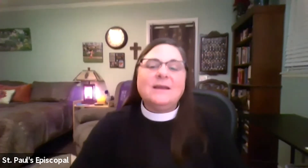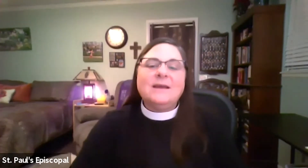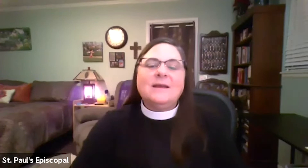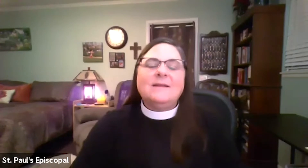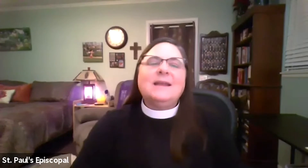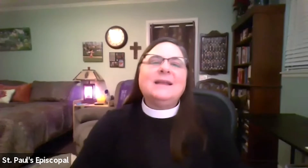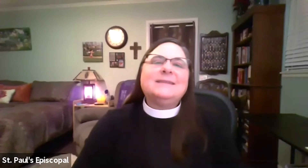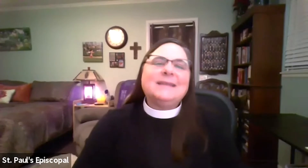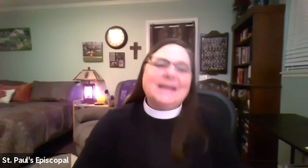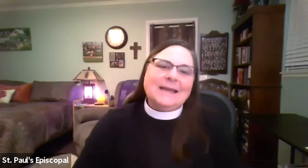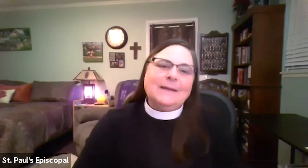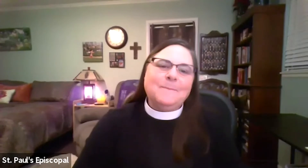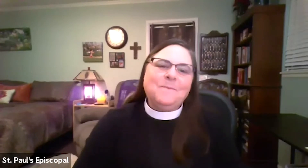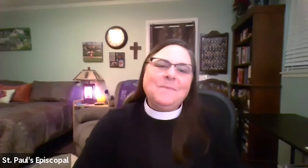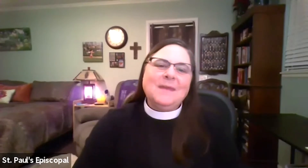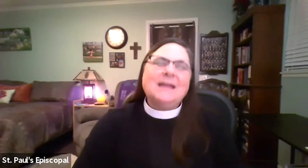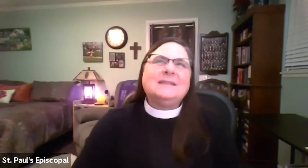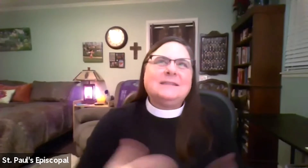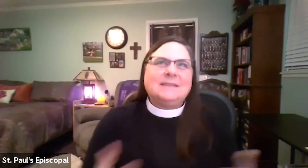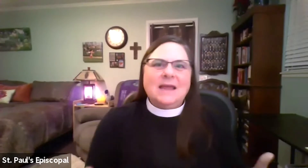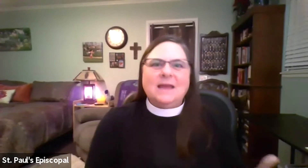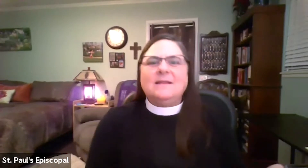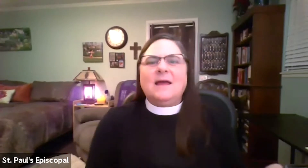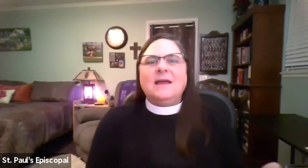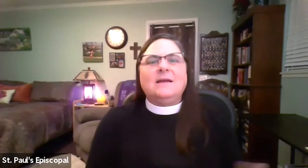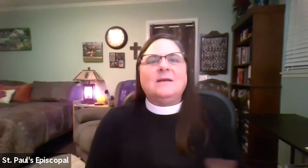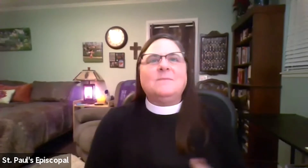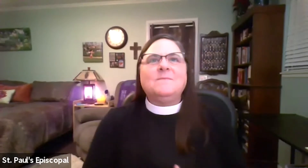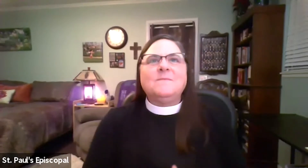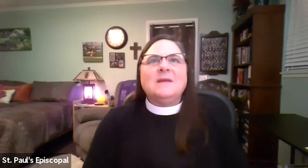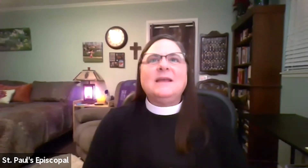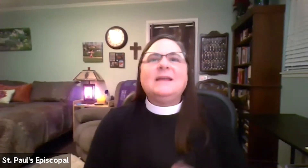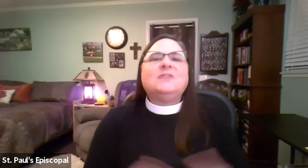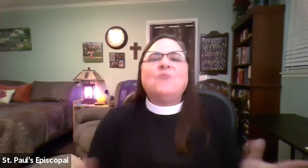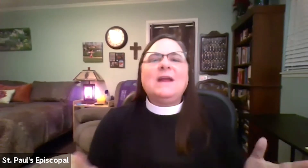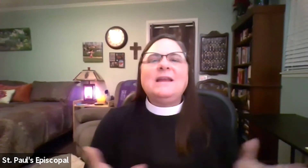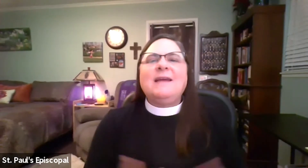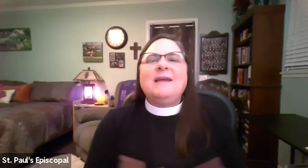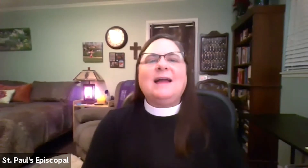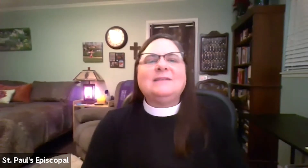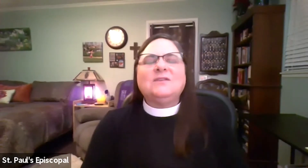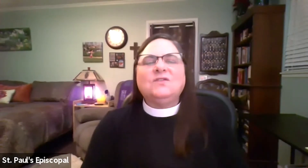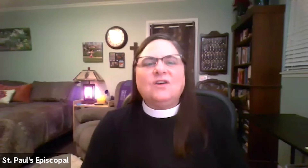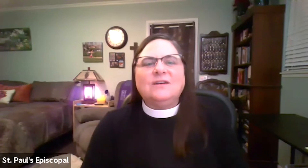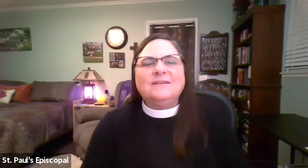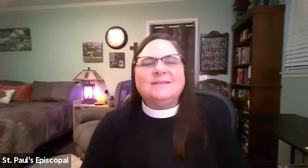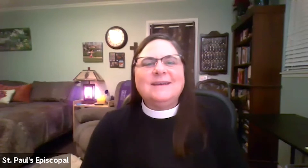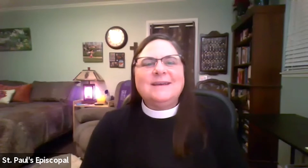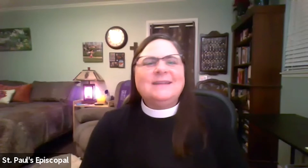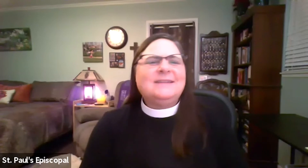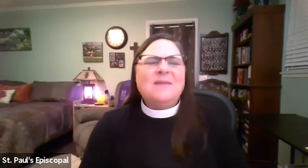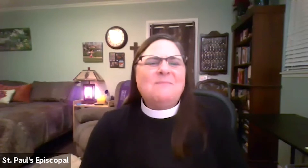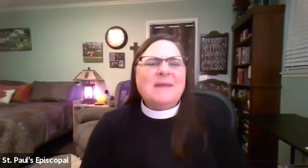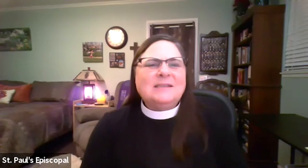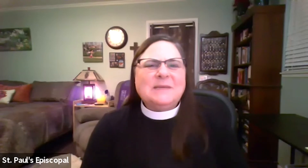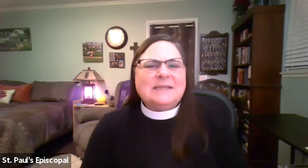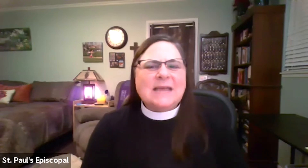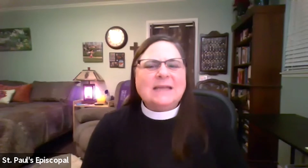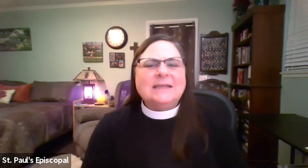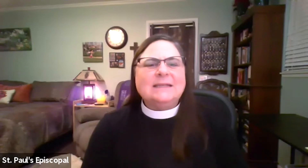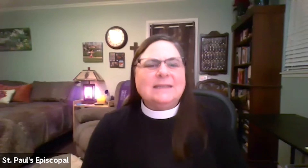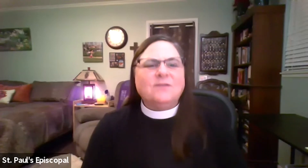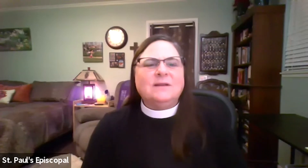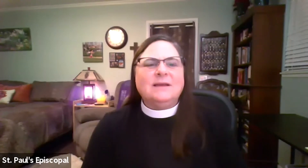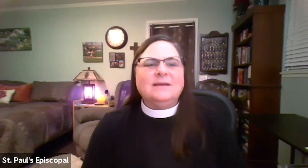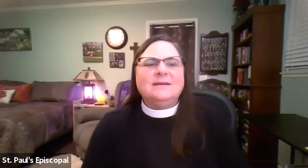agreed that it is an idiom. It's a saying like it's raining cats and dogs. It's not meant to be